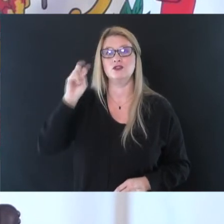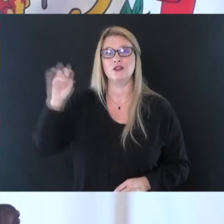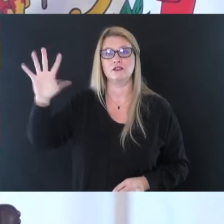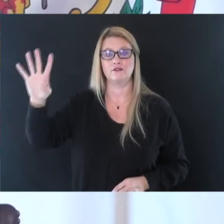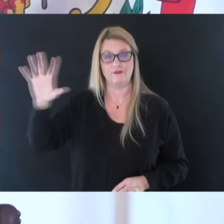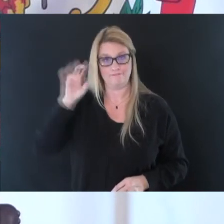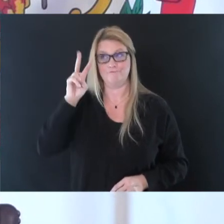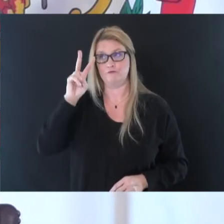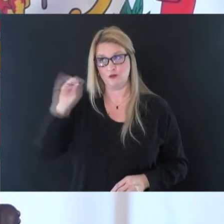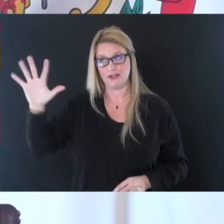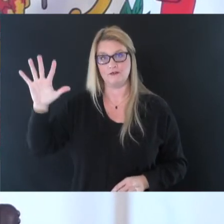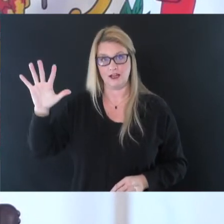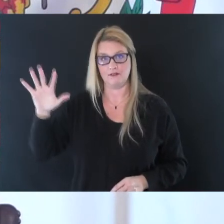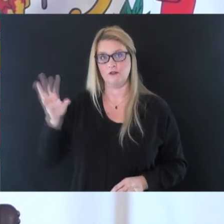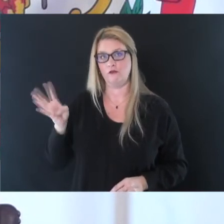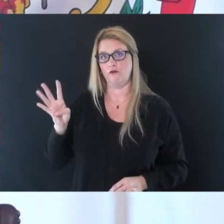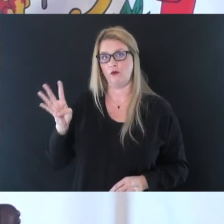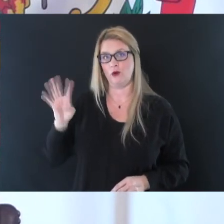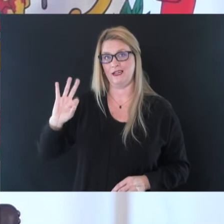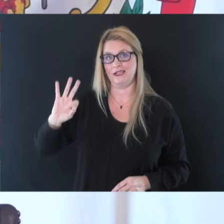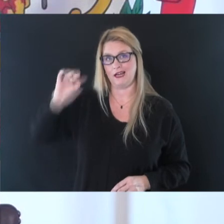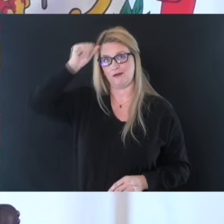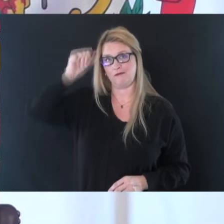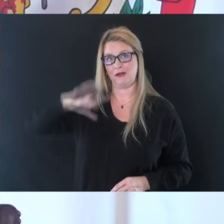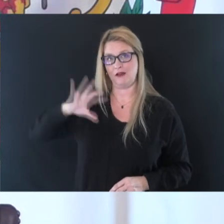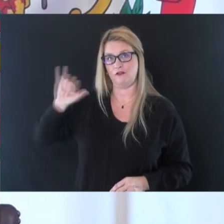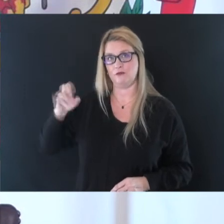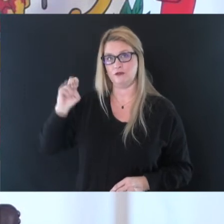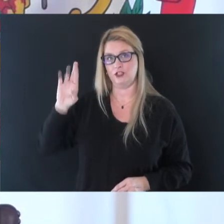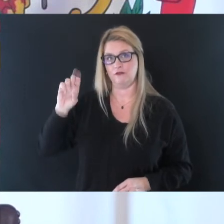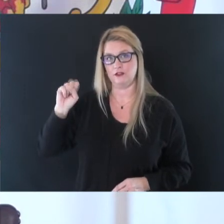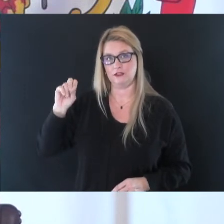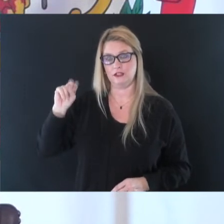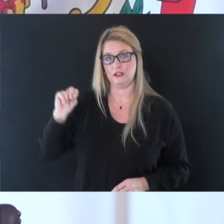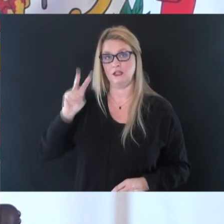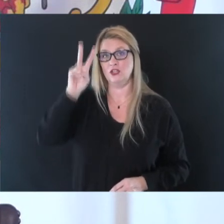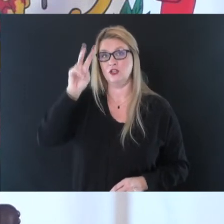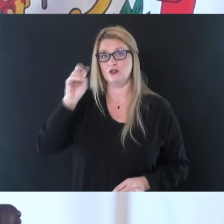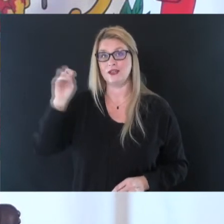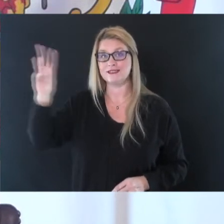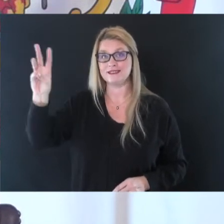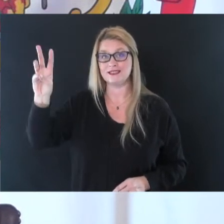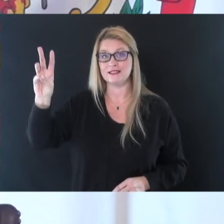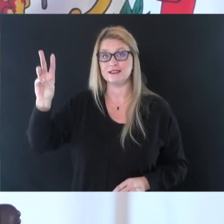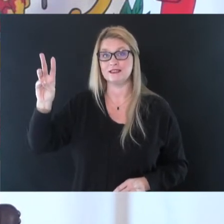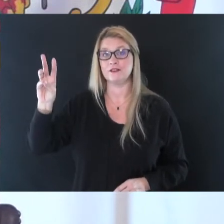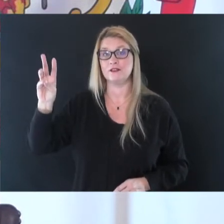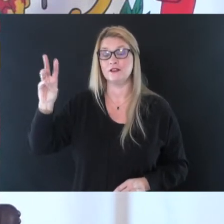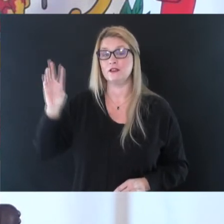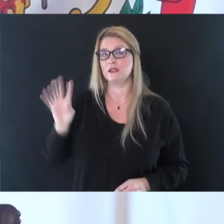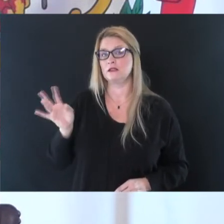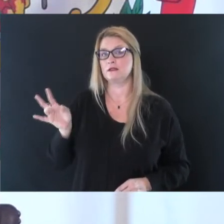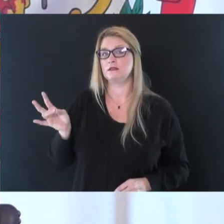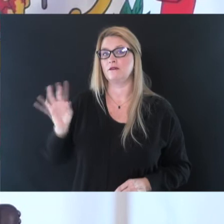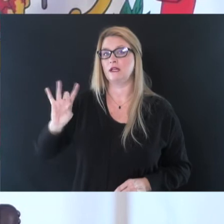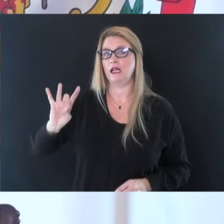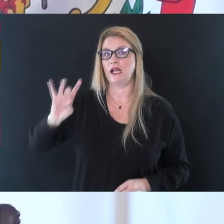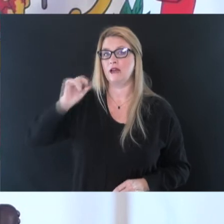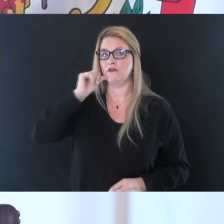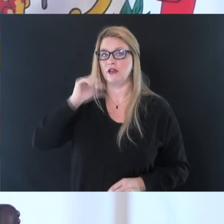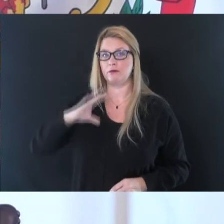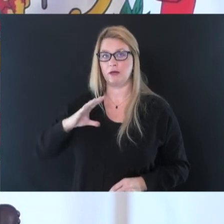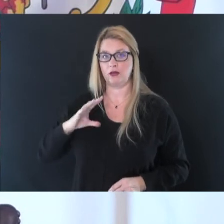2005th death is a 49-year-old male from Jefferson County. And the 2006 death is a 78-year-old